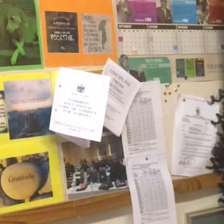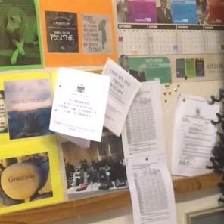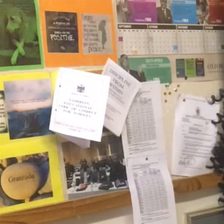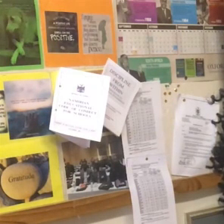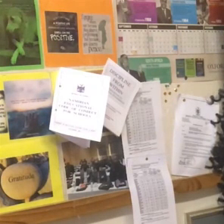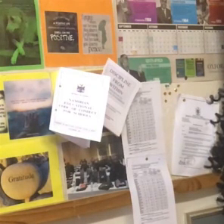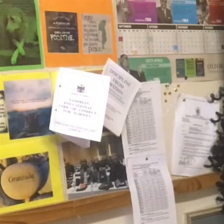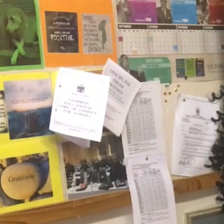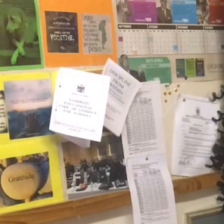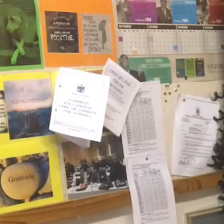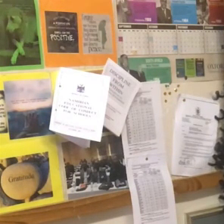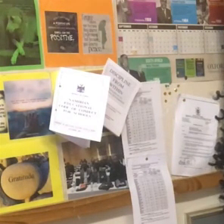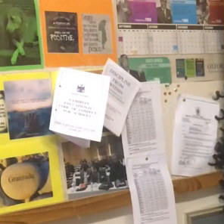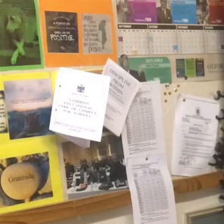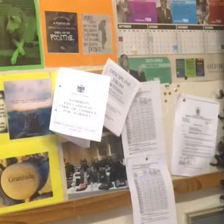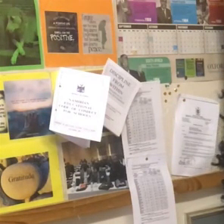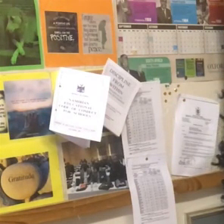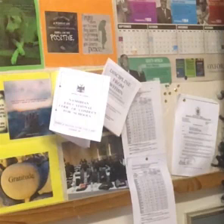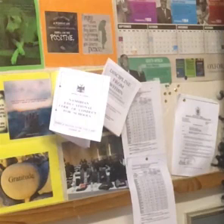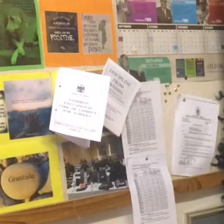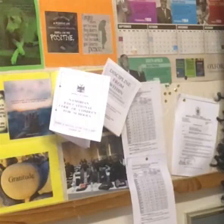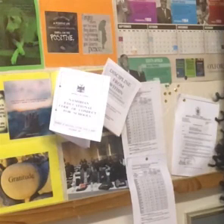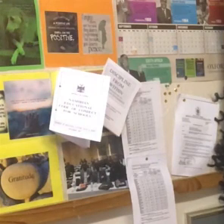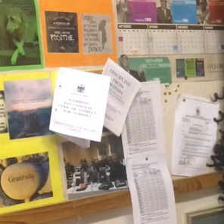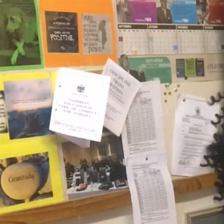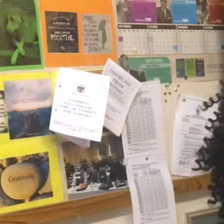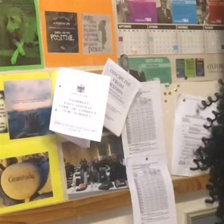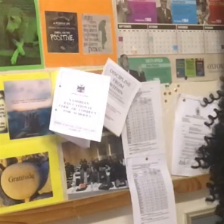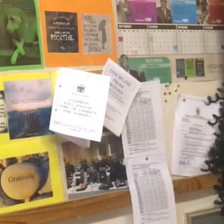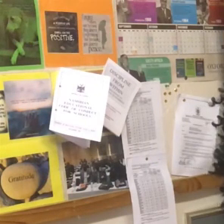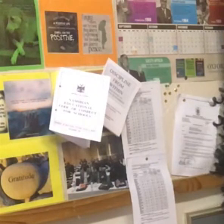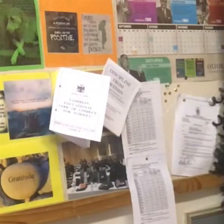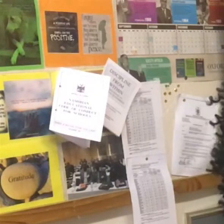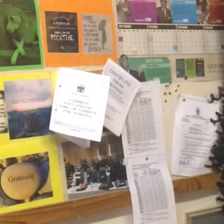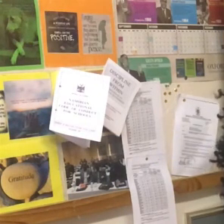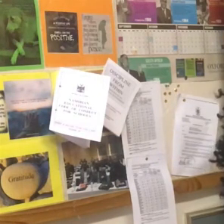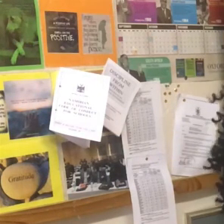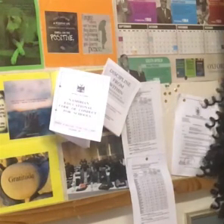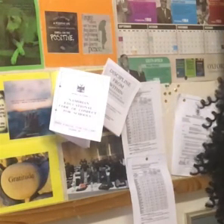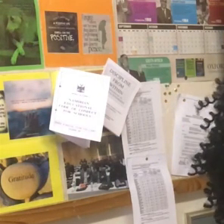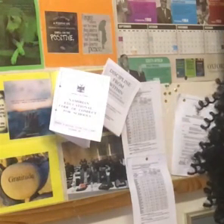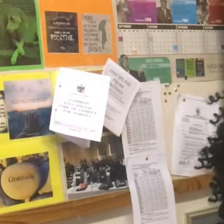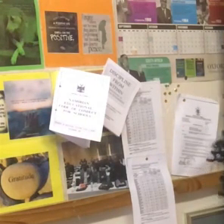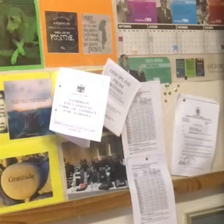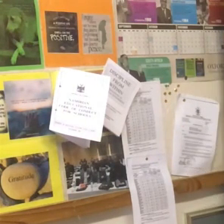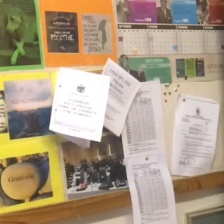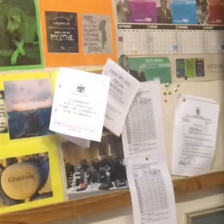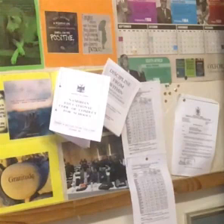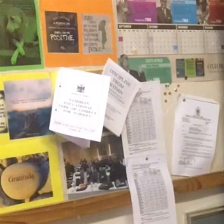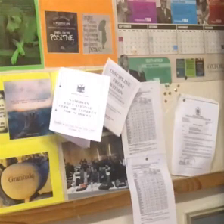the number of 1,500 booklets for each combined grades, like pre-primary and grade 1 will